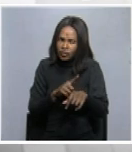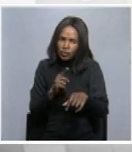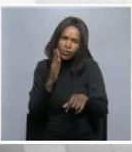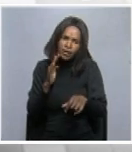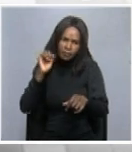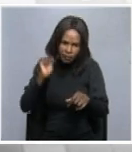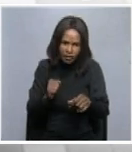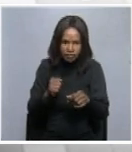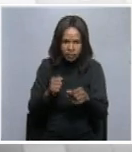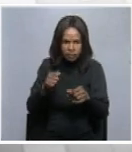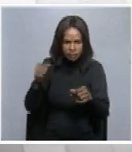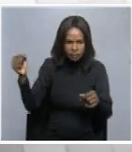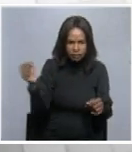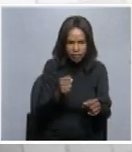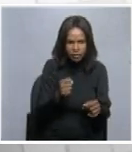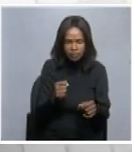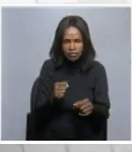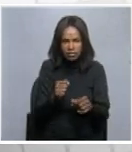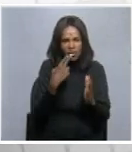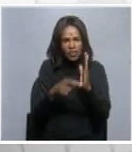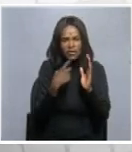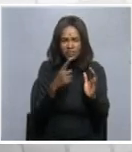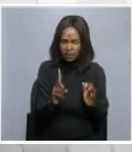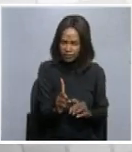Yeah, in terms of the law, if